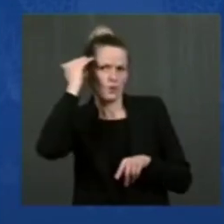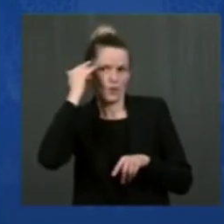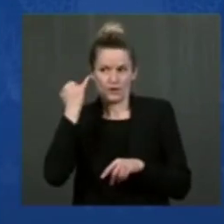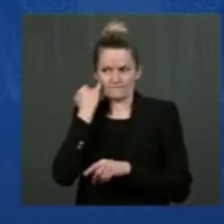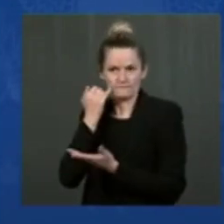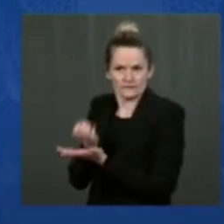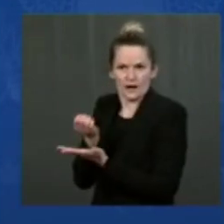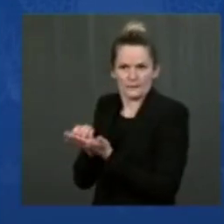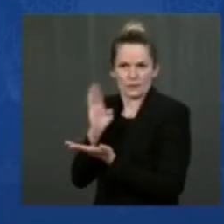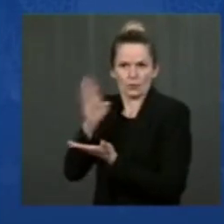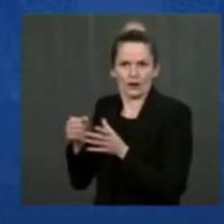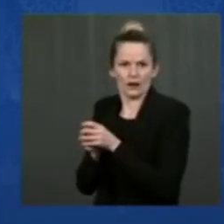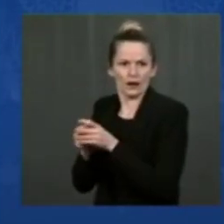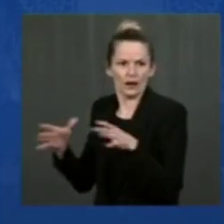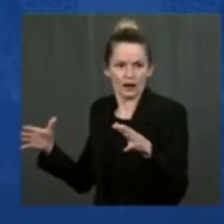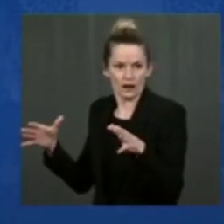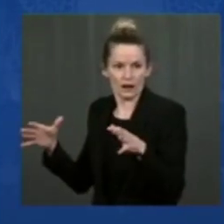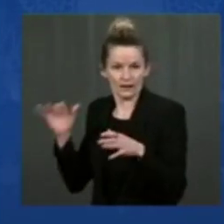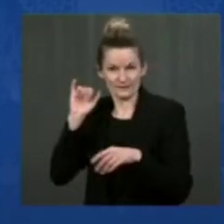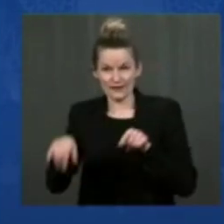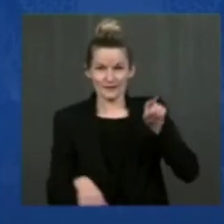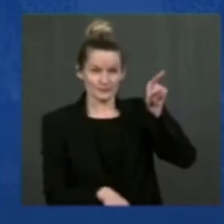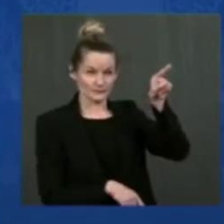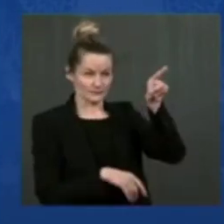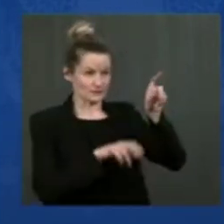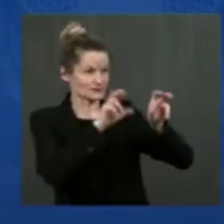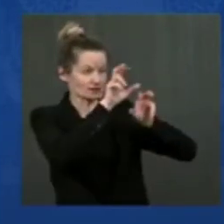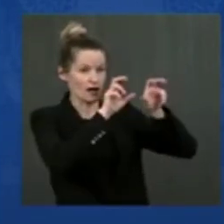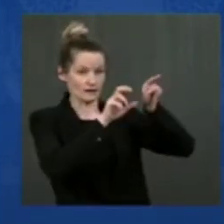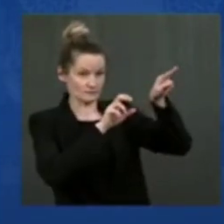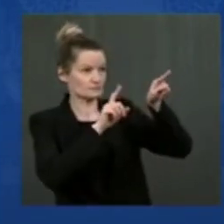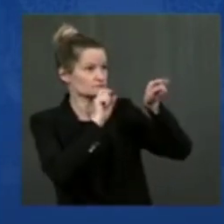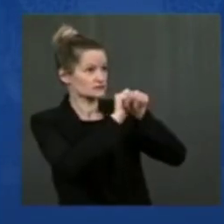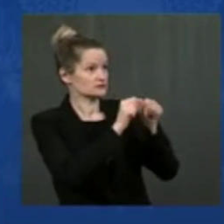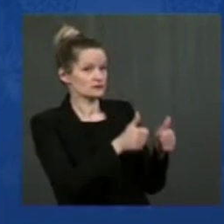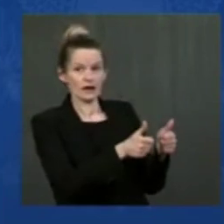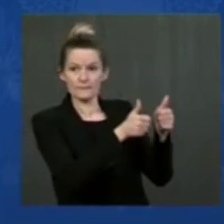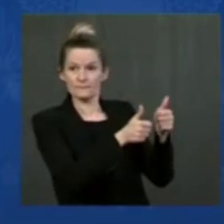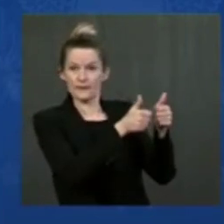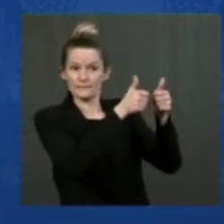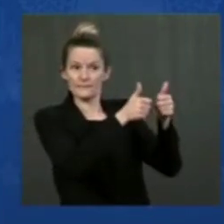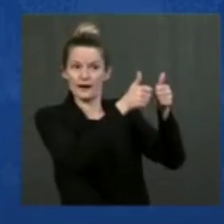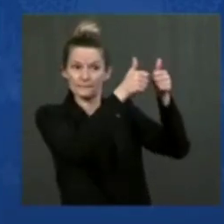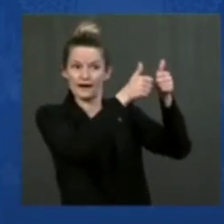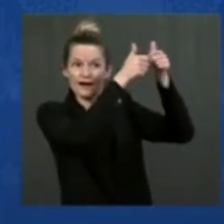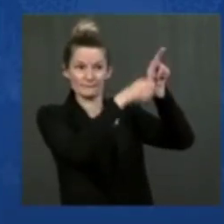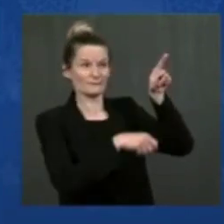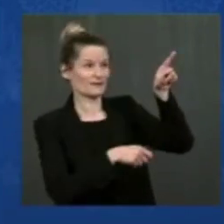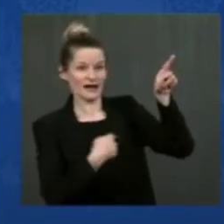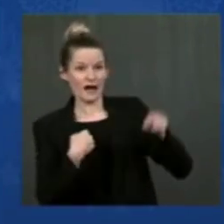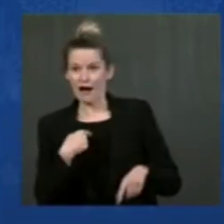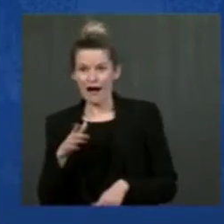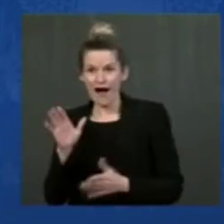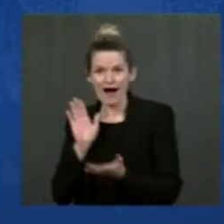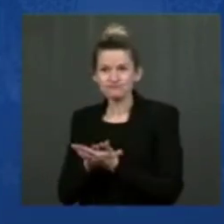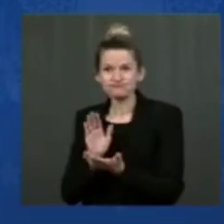been president. You haven't heard me say a word about it. I'm glad it's gone up, no problem.